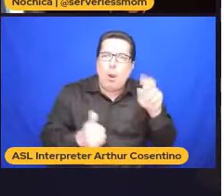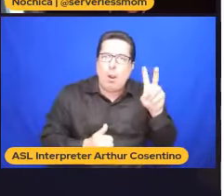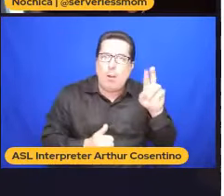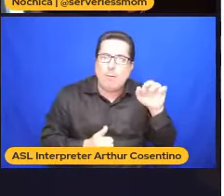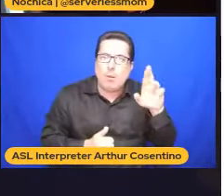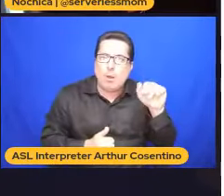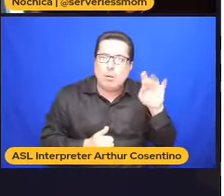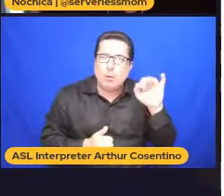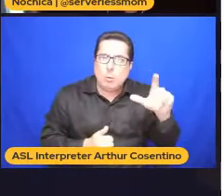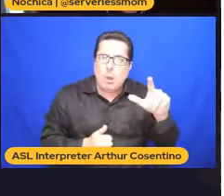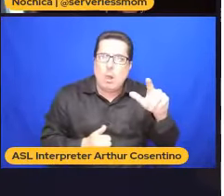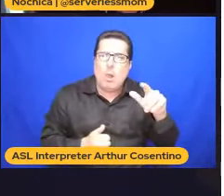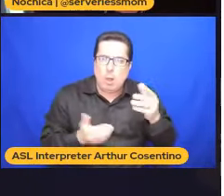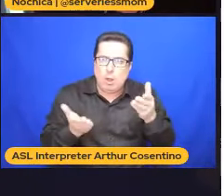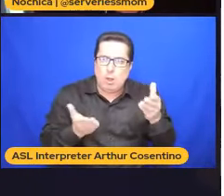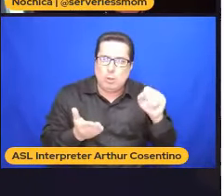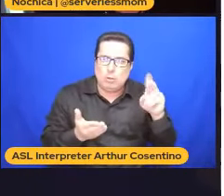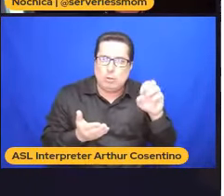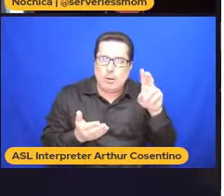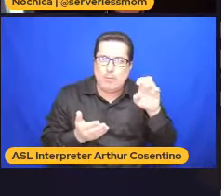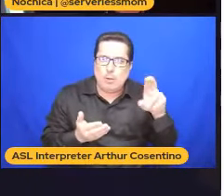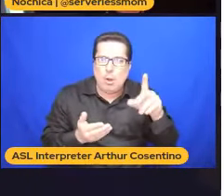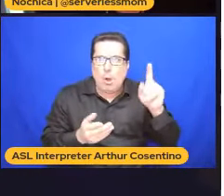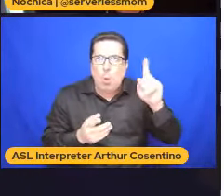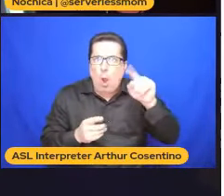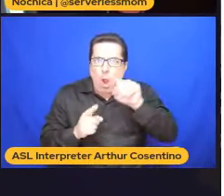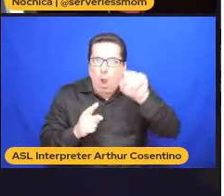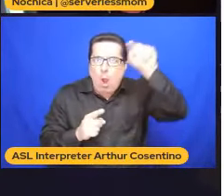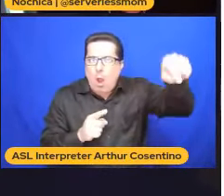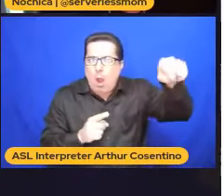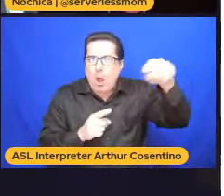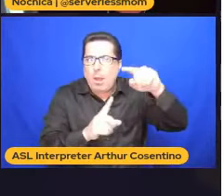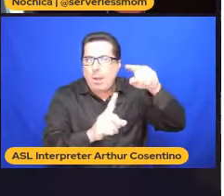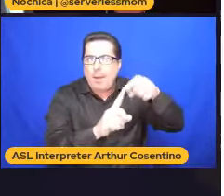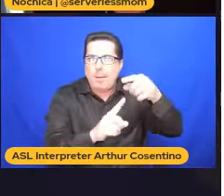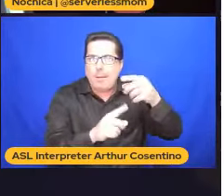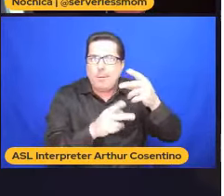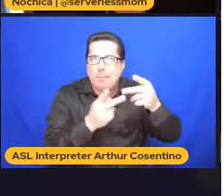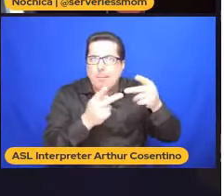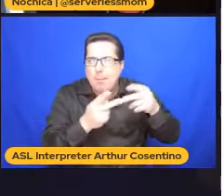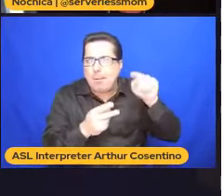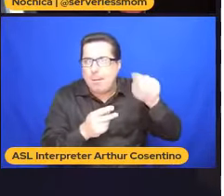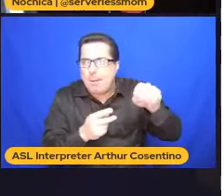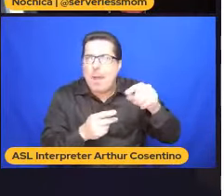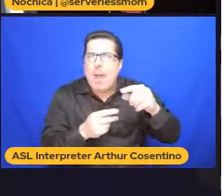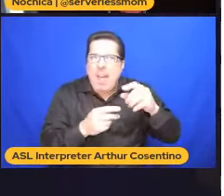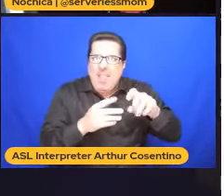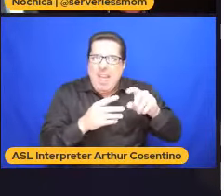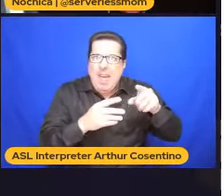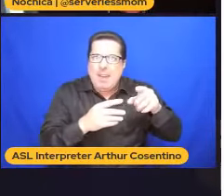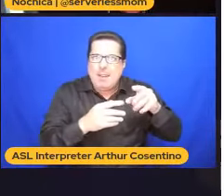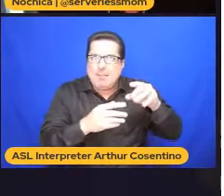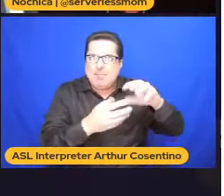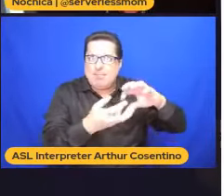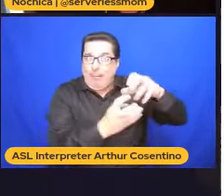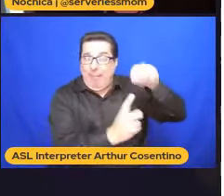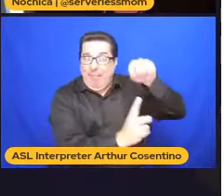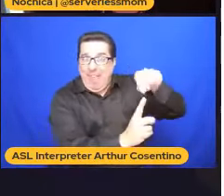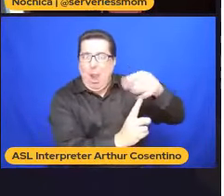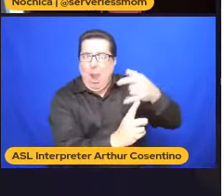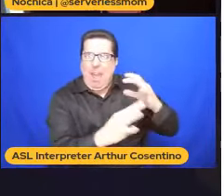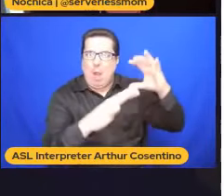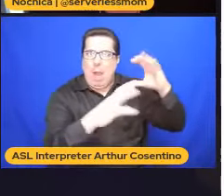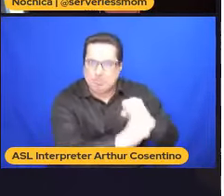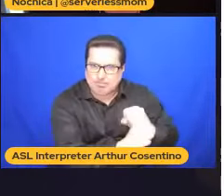oh, it gets in some weird state, it stops working in this specific way, and then you just restart it. And so in that case, we're able to fix